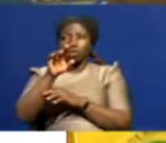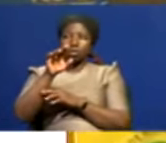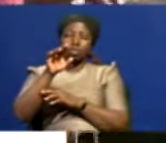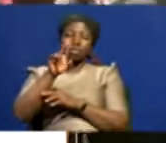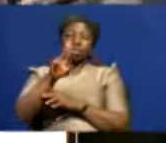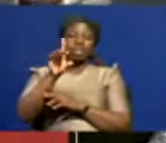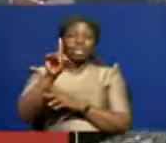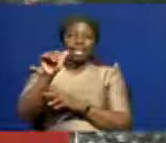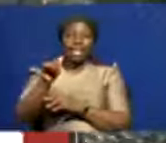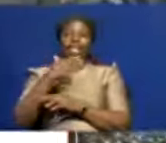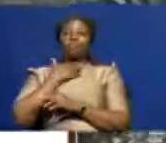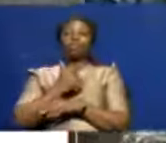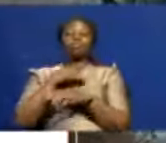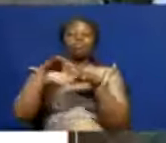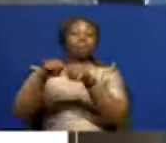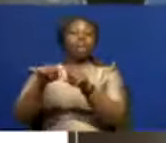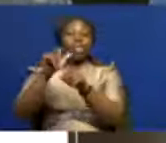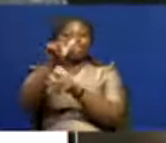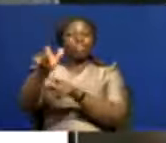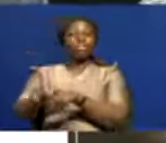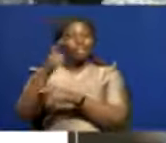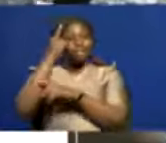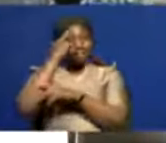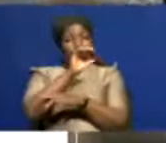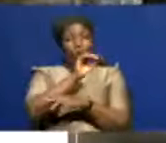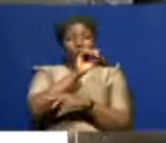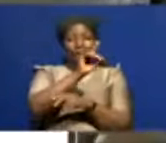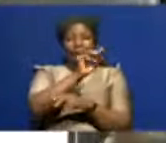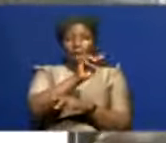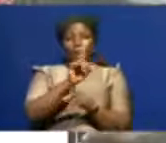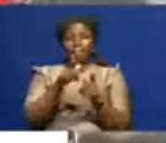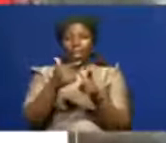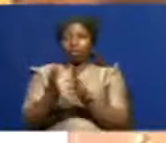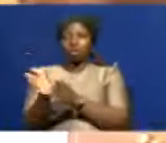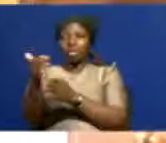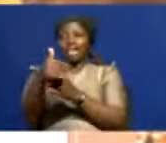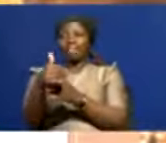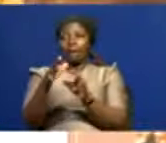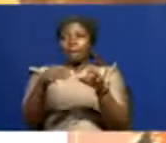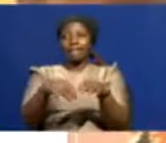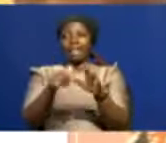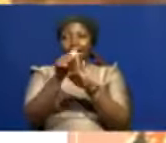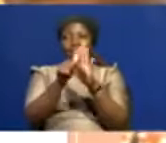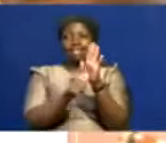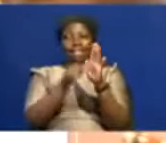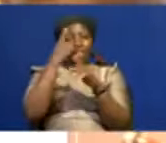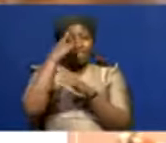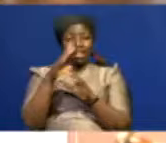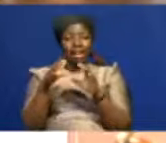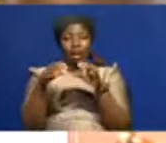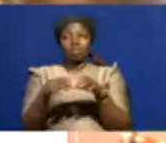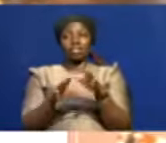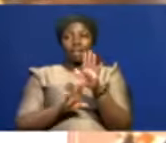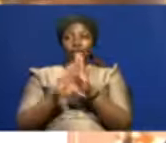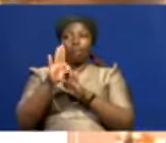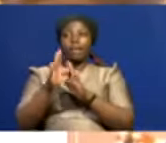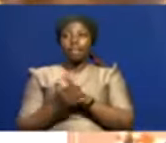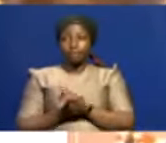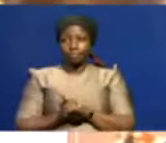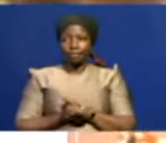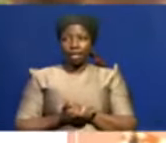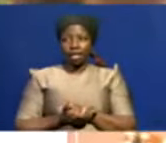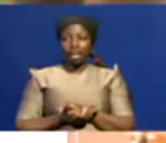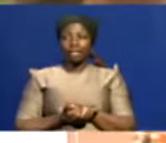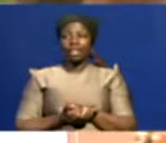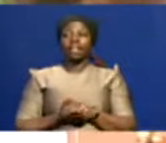stronghold, and consolidate support for the UDA party agenda for the county. Tumeenda kuchukulia hatua wale